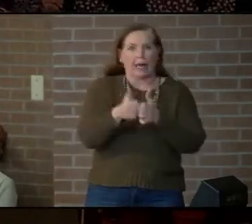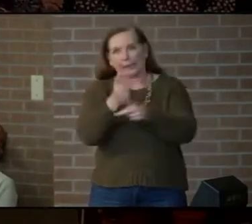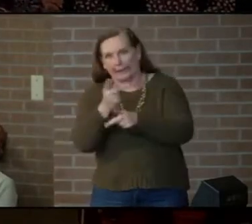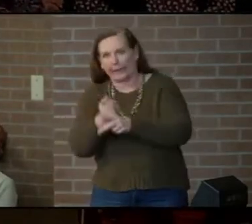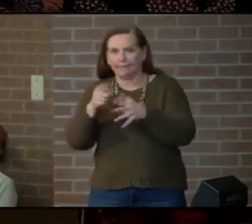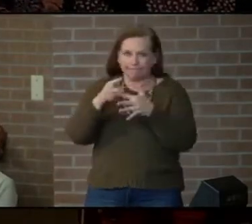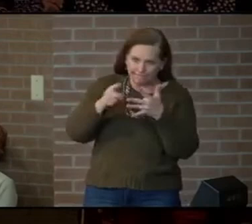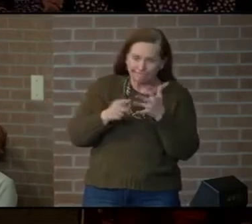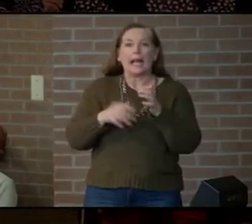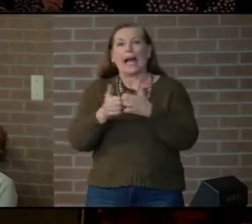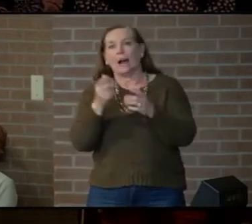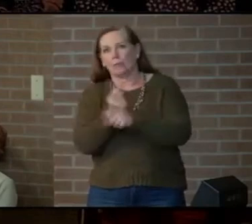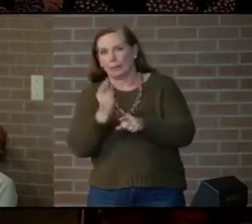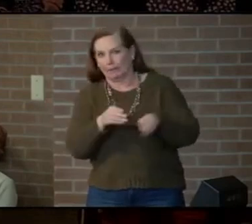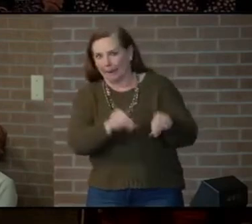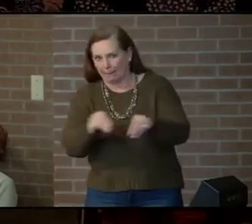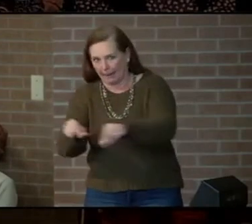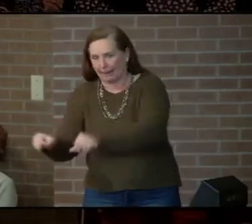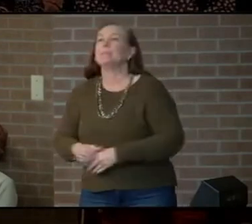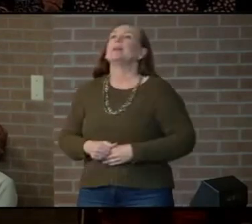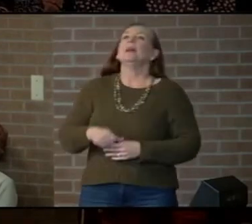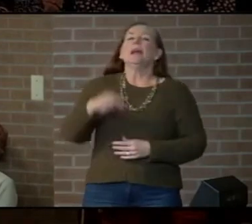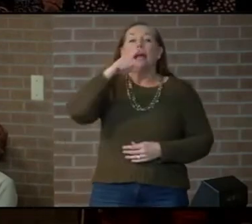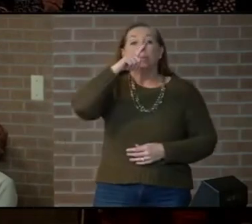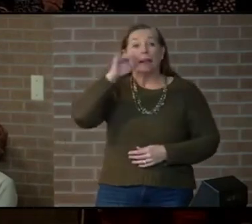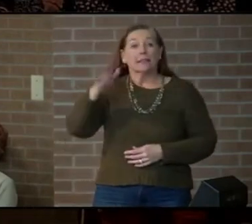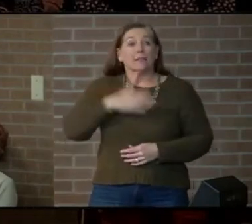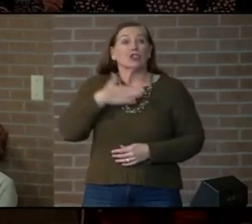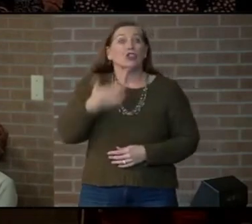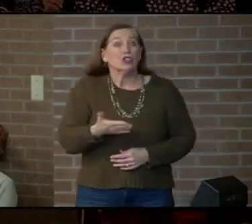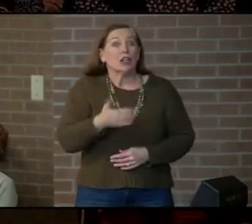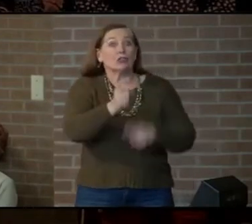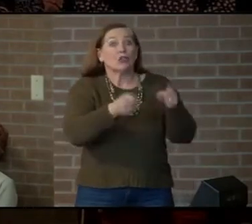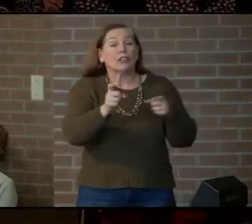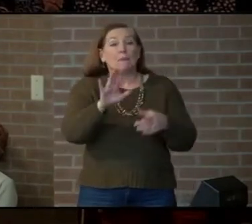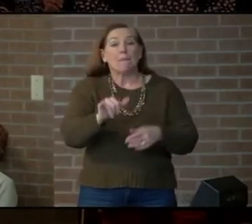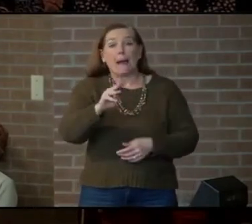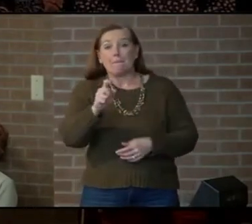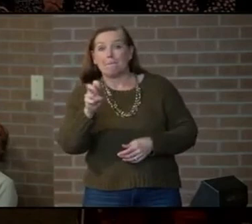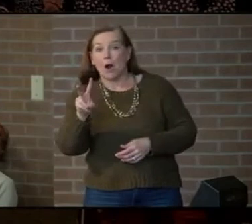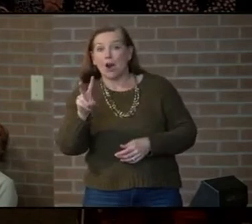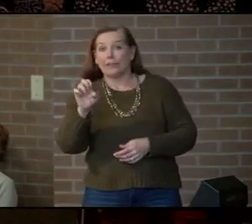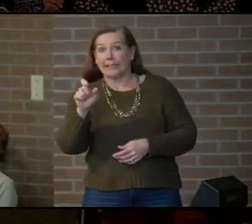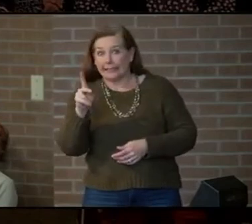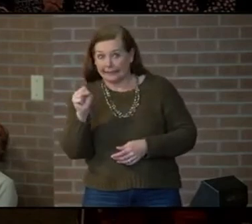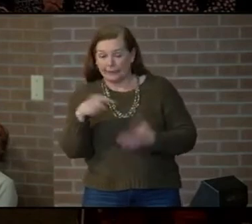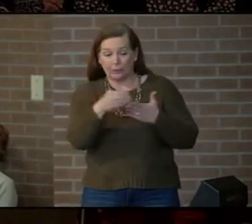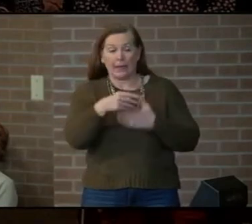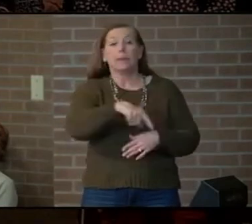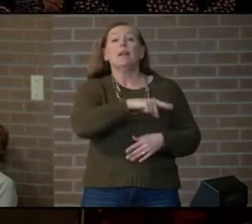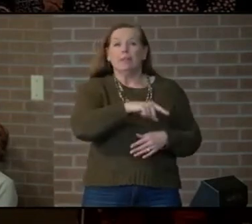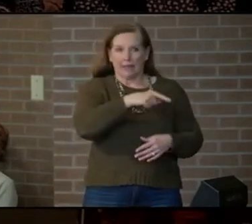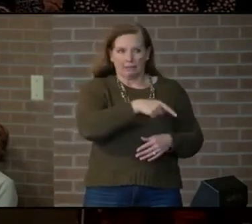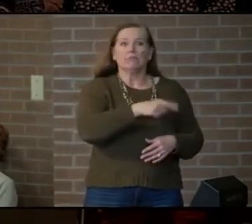also how to properly plant them. And because of a generous donation by Marv Eakes to purchase the trees, Alden was able to buy